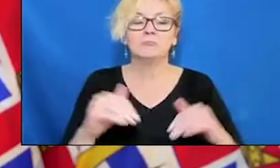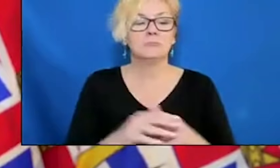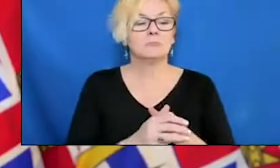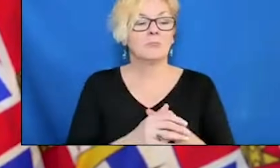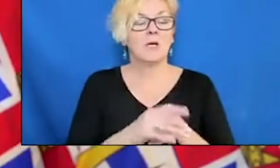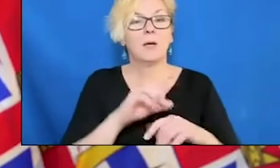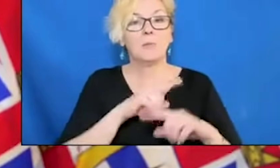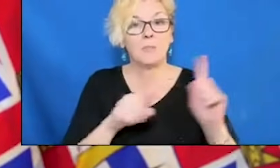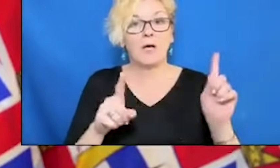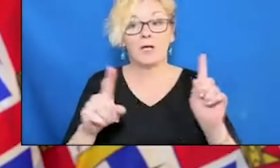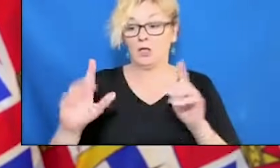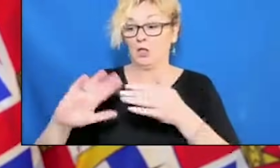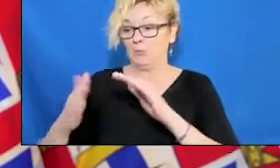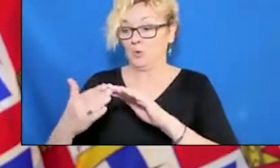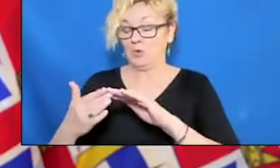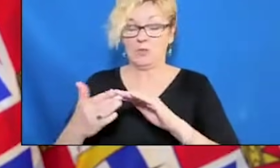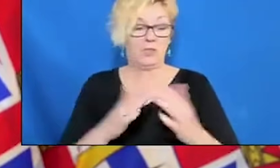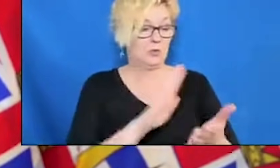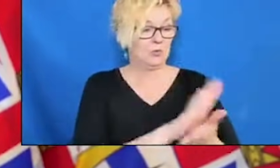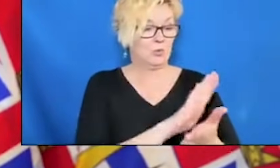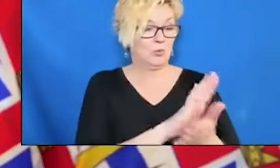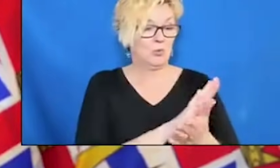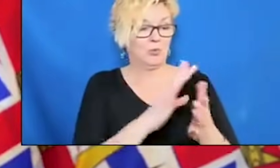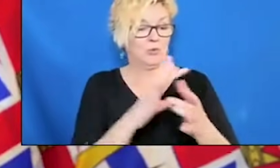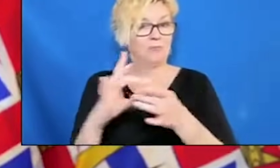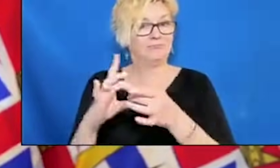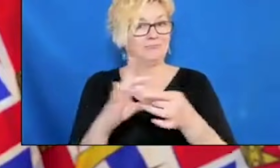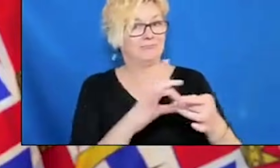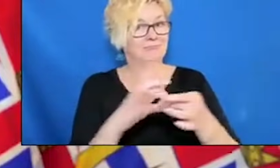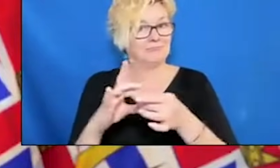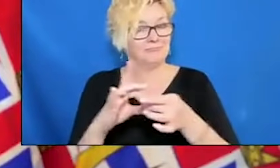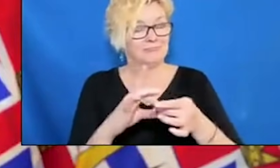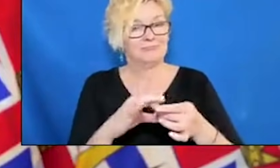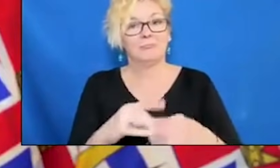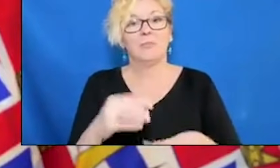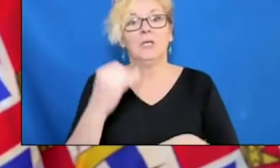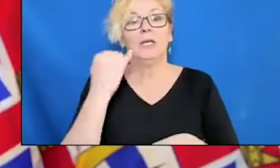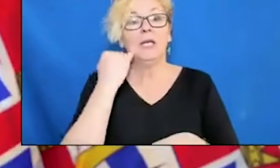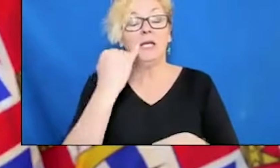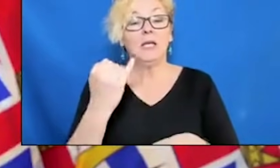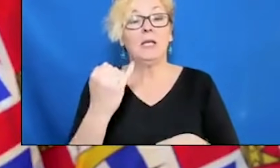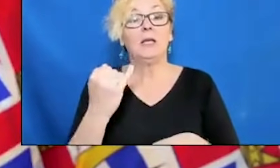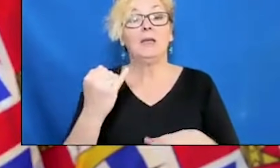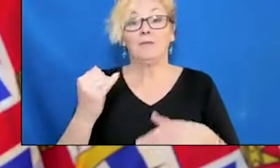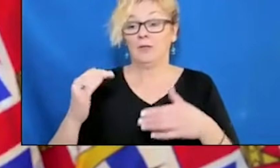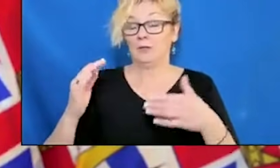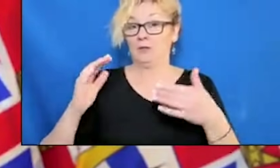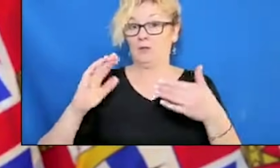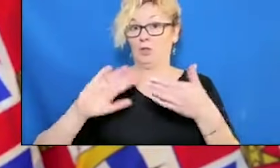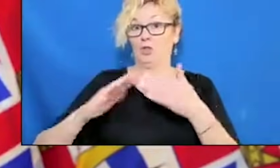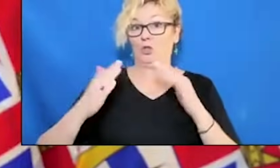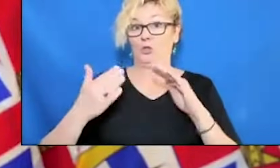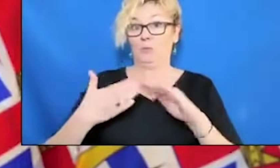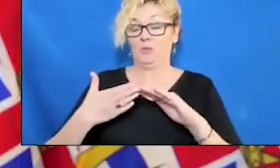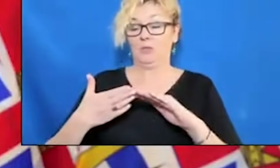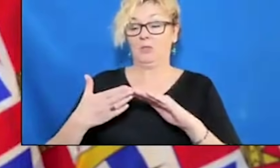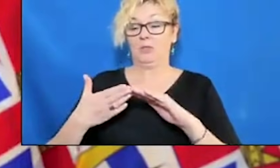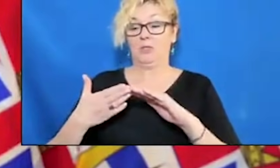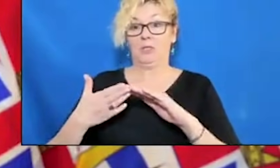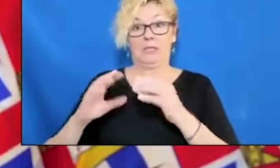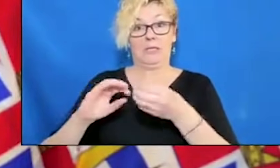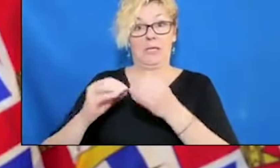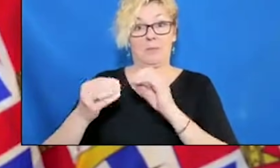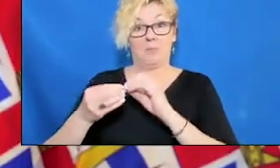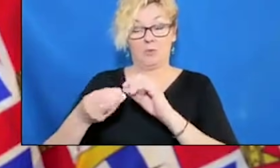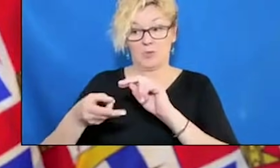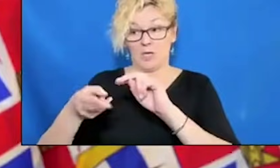of the community, and we do know when we have higher rates in the community, there's exposures that happen in schools, and we've been seeing that, and it's